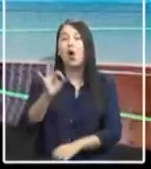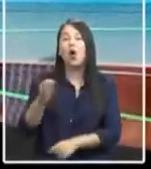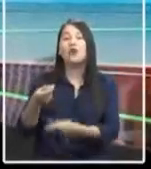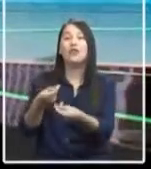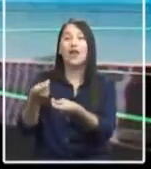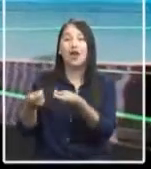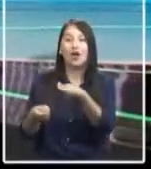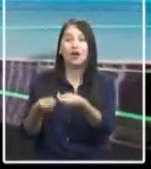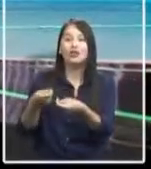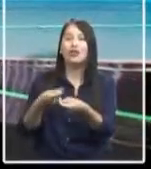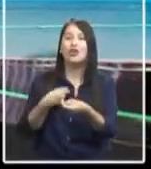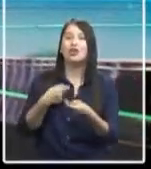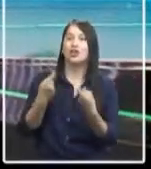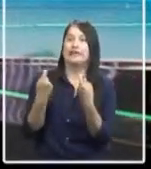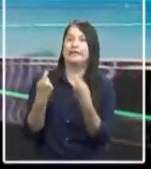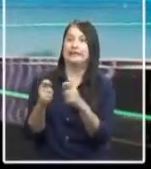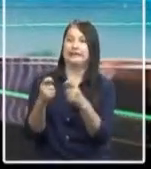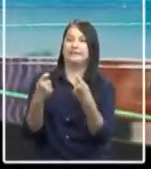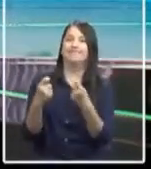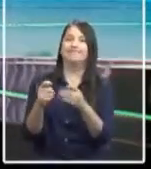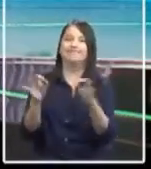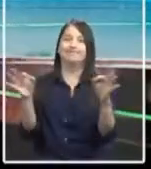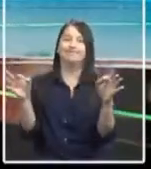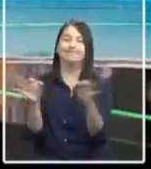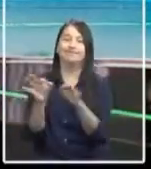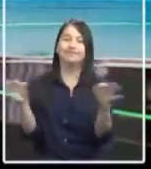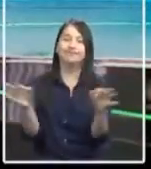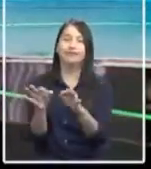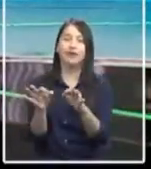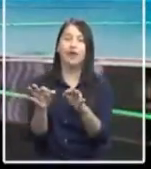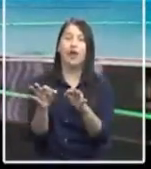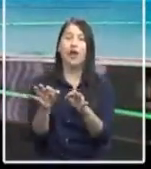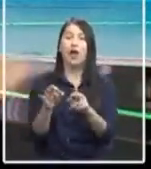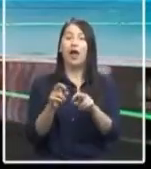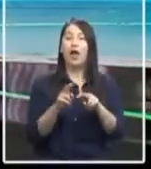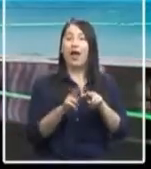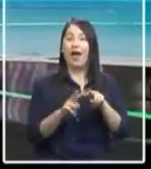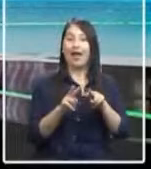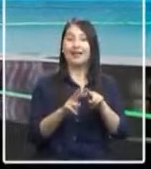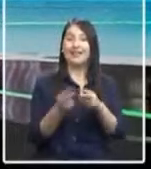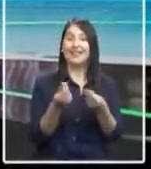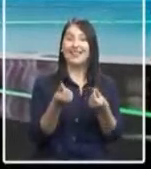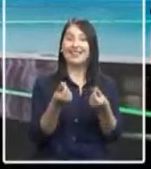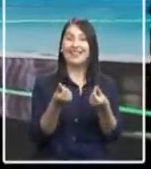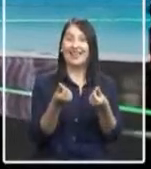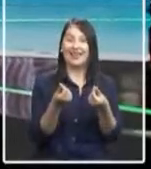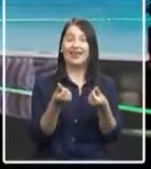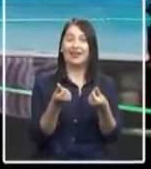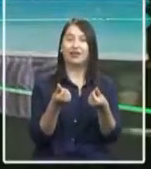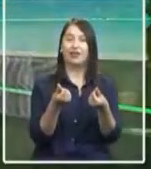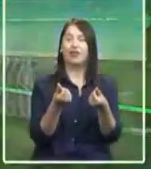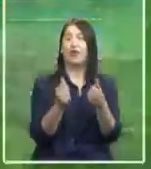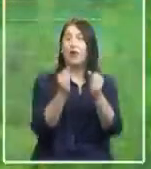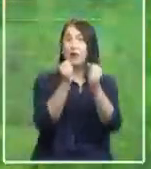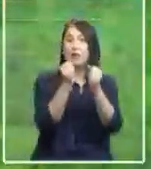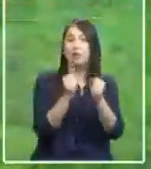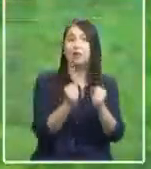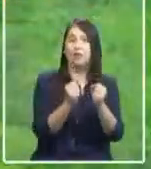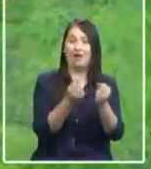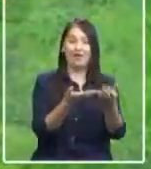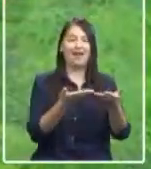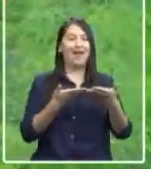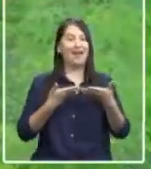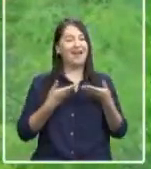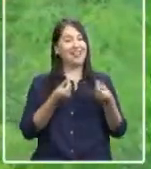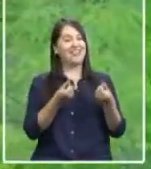money may be happiness, but making other people happy is a super happiness. But today,